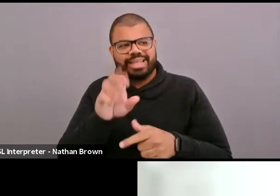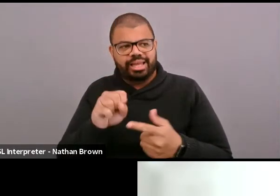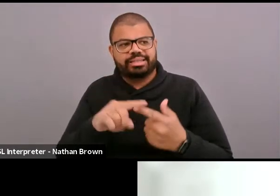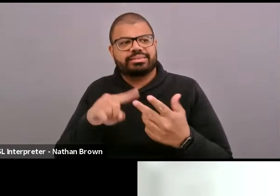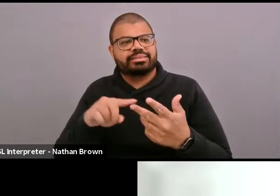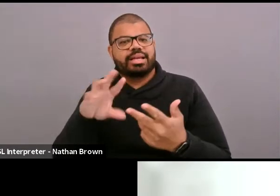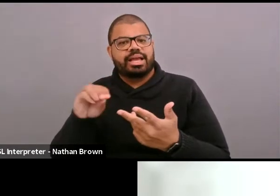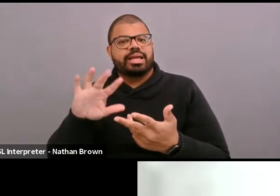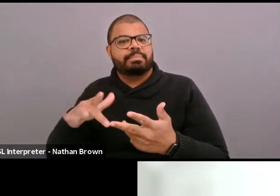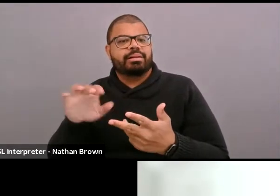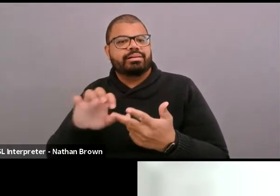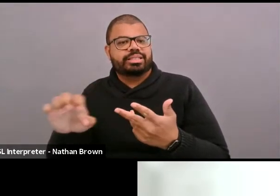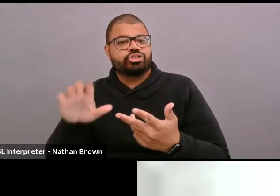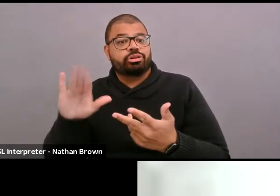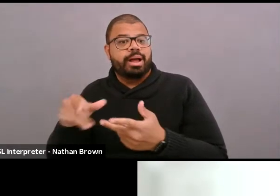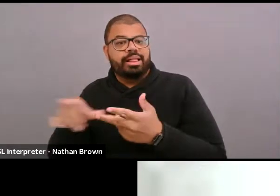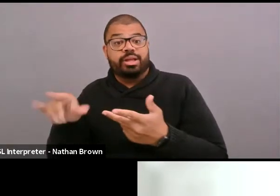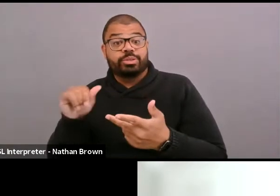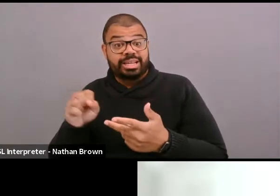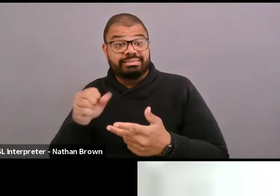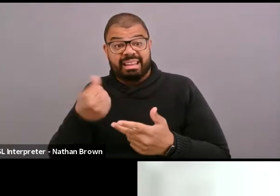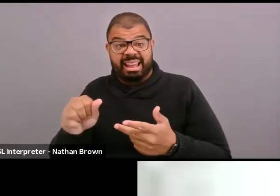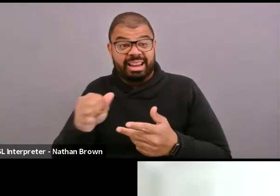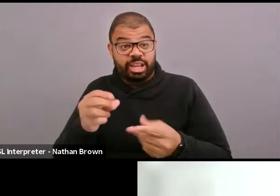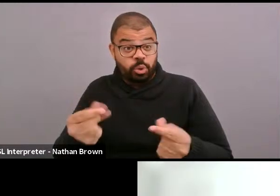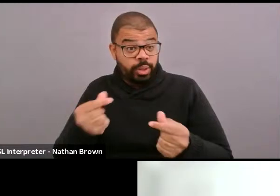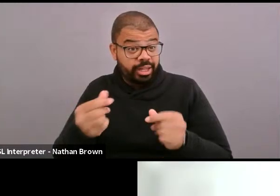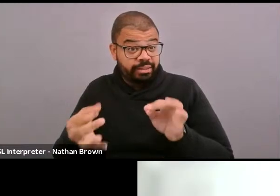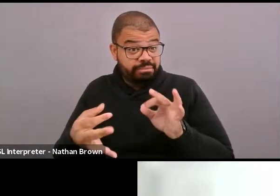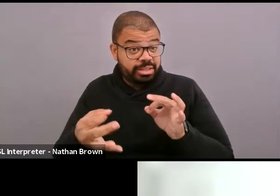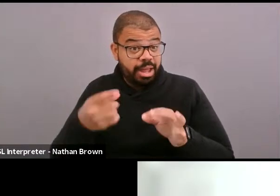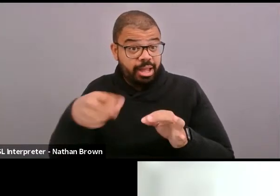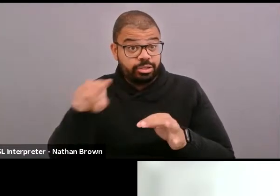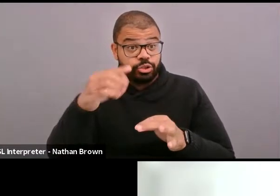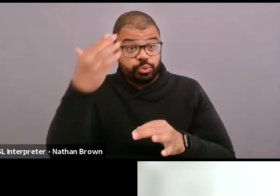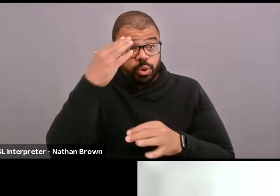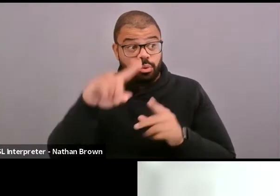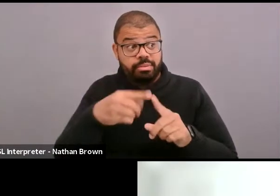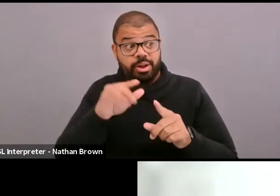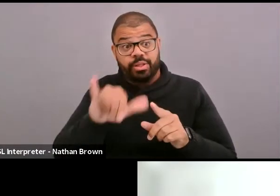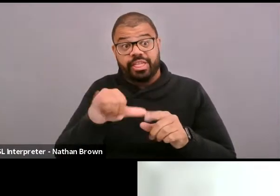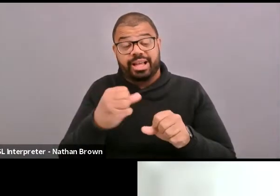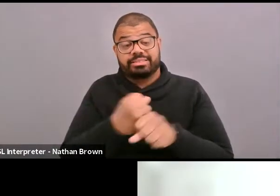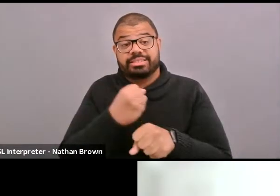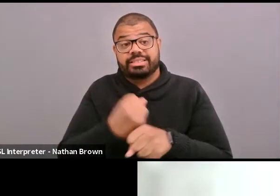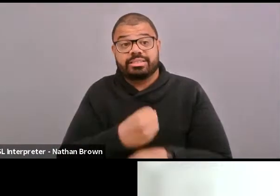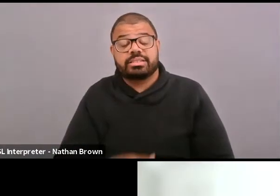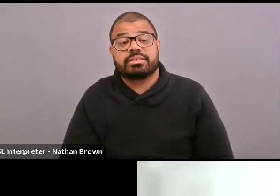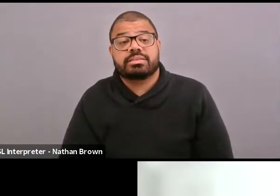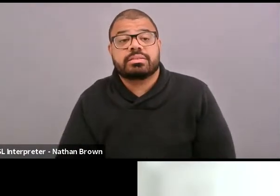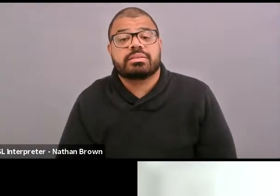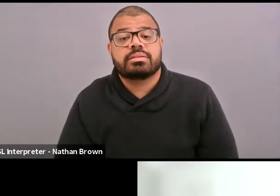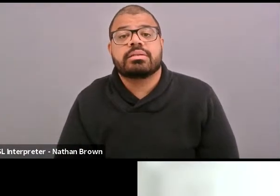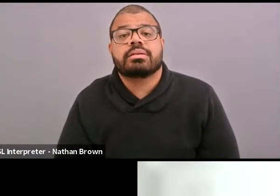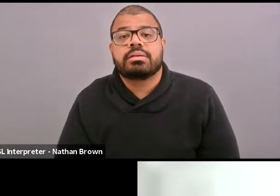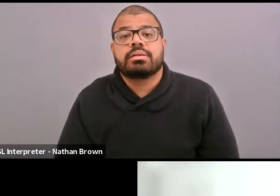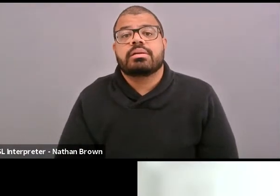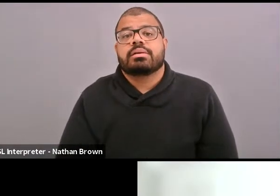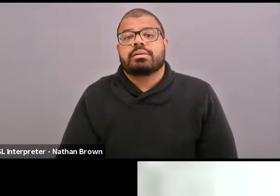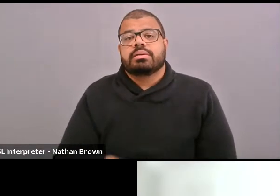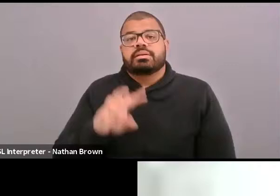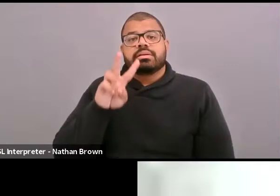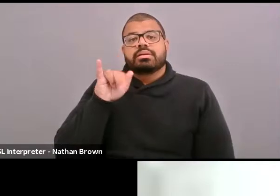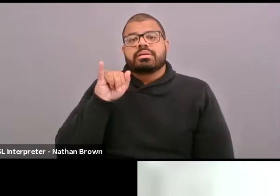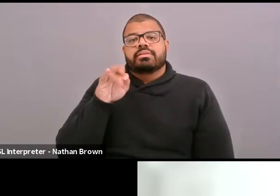Eastern also by language status. Any kind of quick feedback you have to know right off the bat? Thanks. Hi, thank you, Greg. Those are